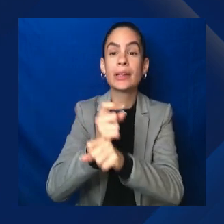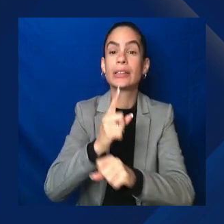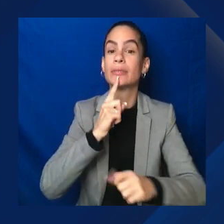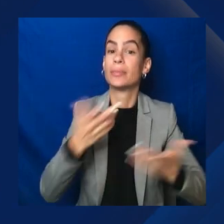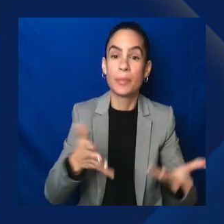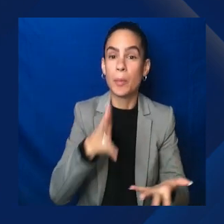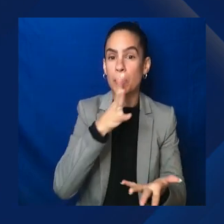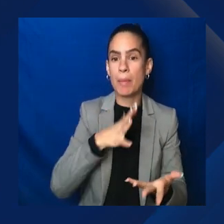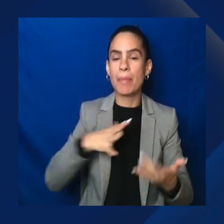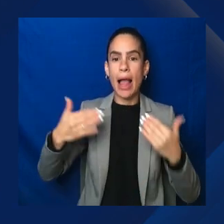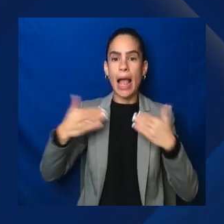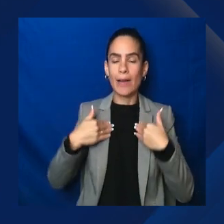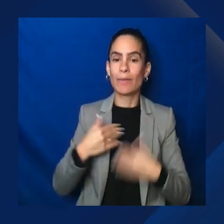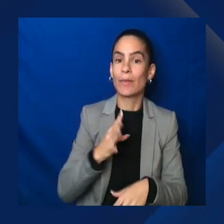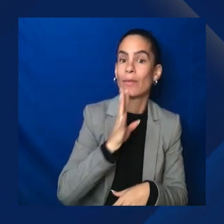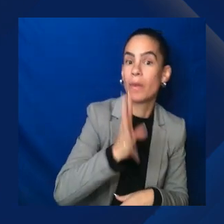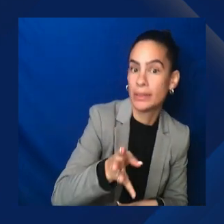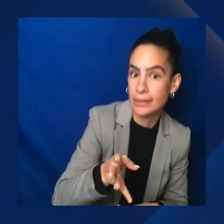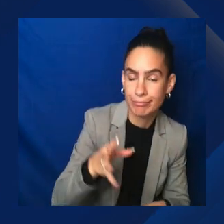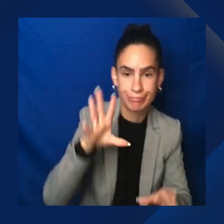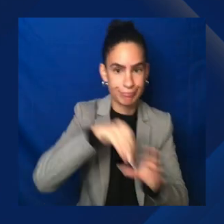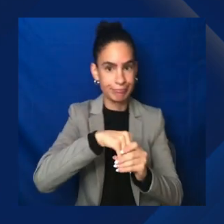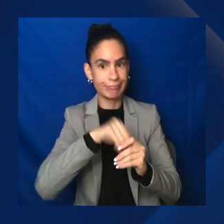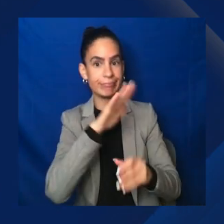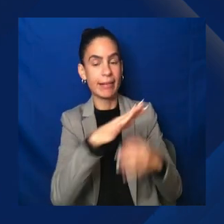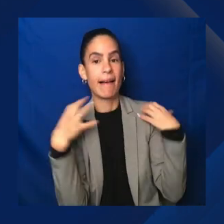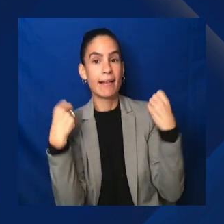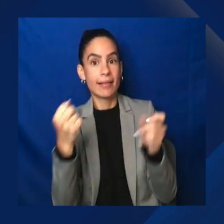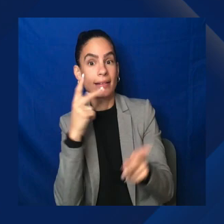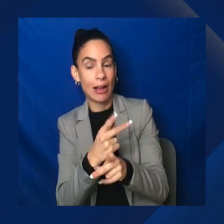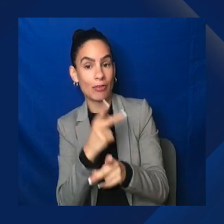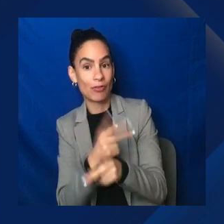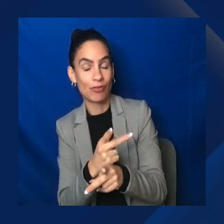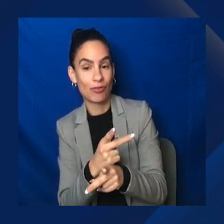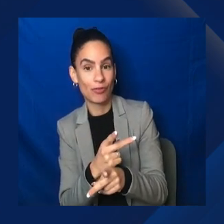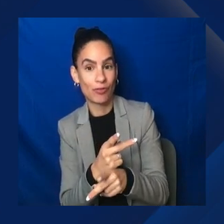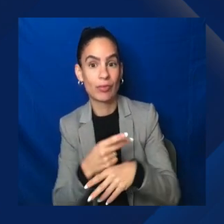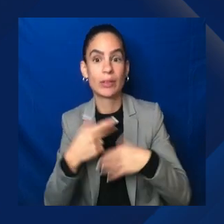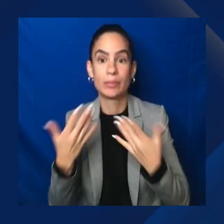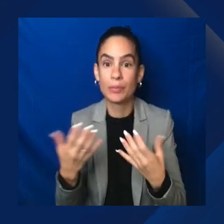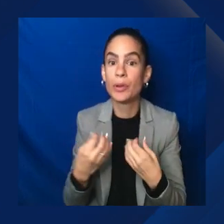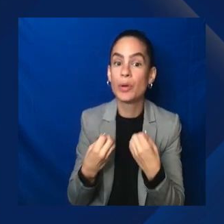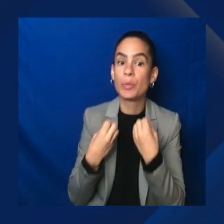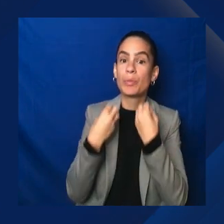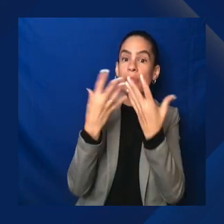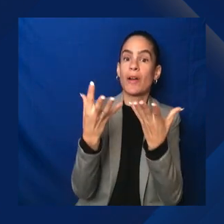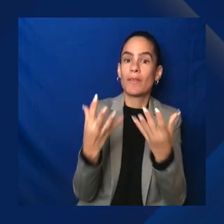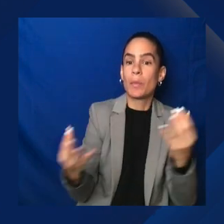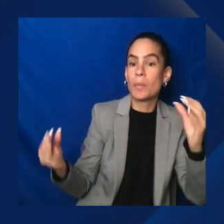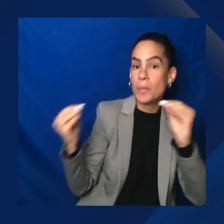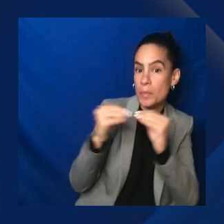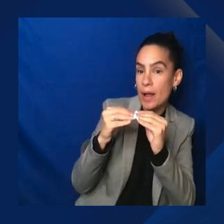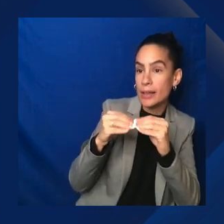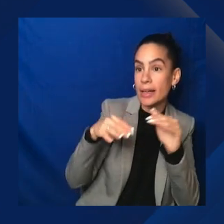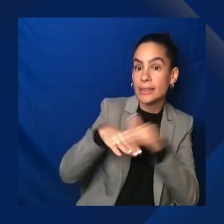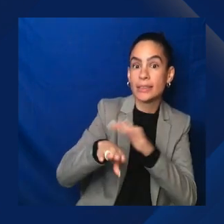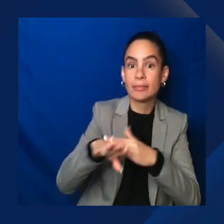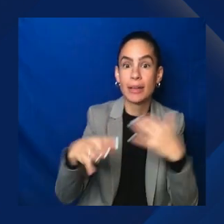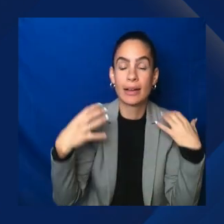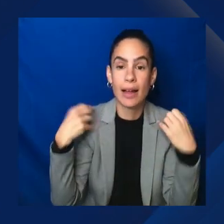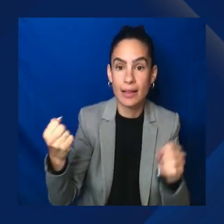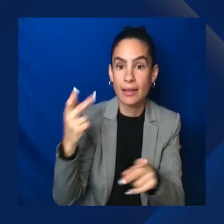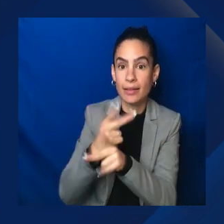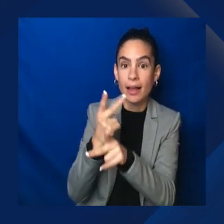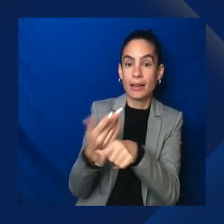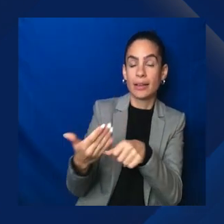care. Increasing maternal health care access and coverage, enhancing data collection and